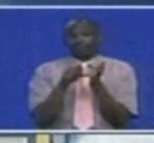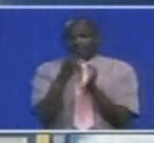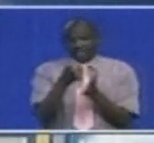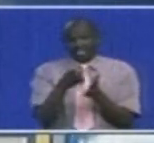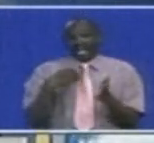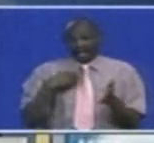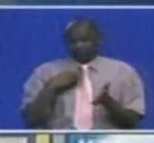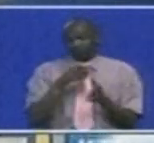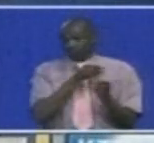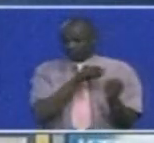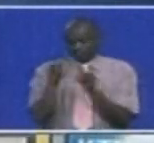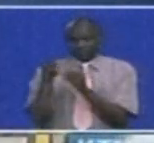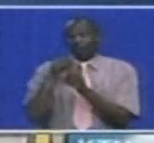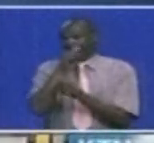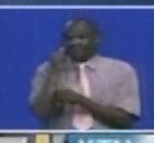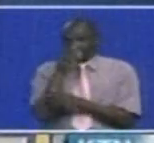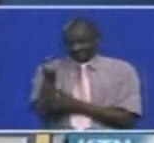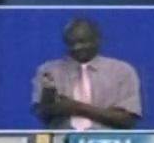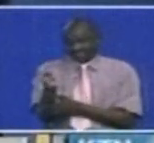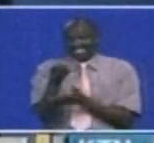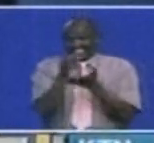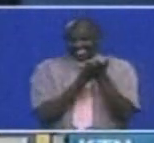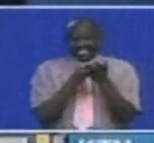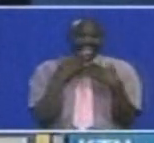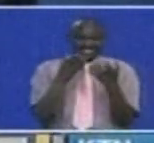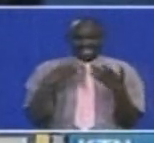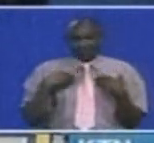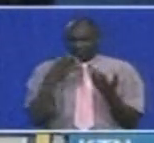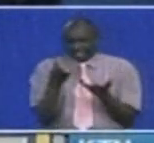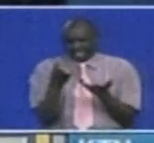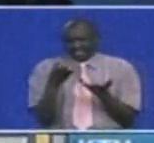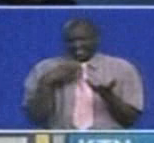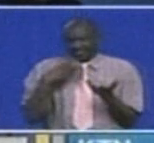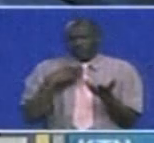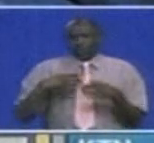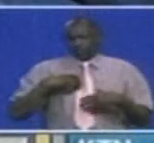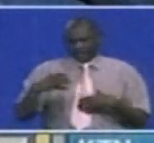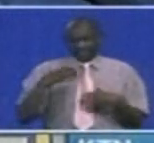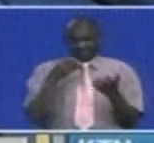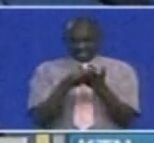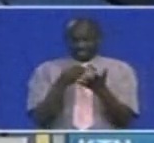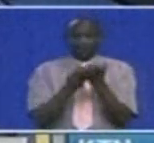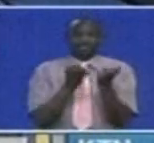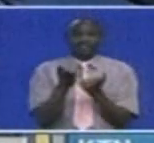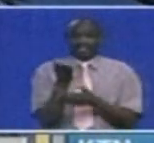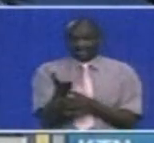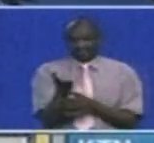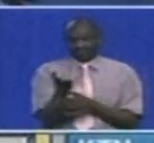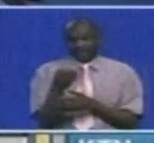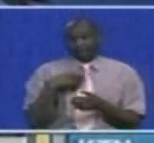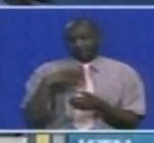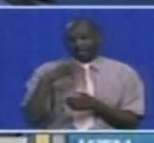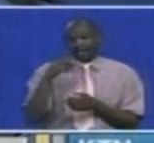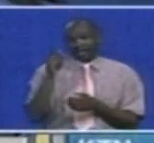it to turn to the private sector. For Treasury, the answer might just lie in unlocking the wealth in financial services. Here's KTN's Michael